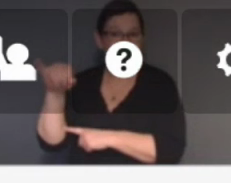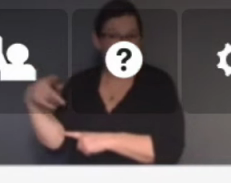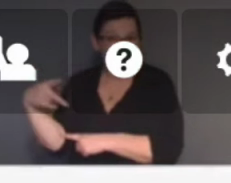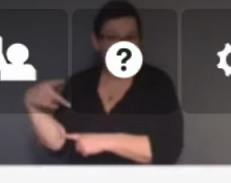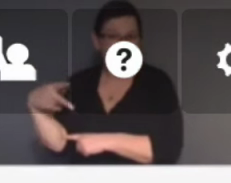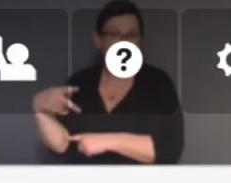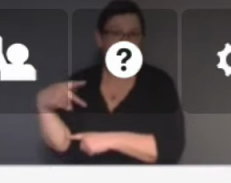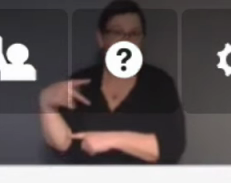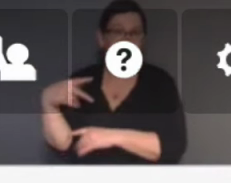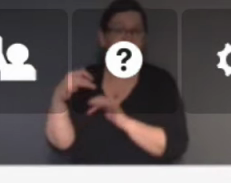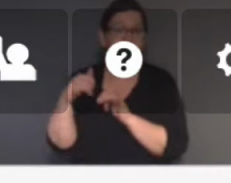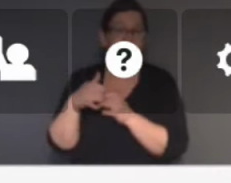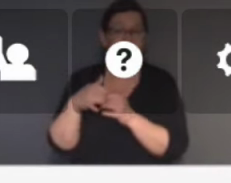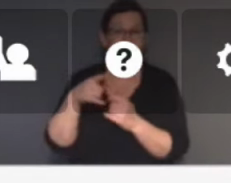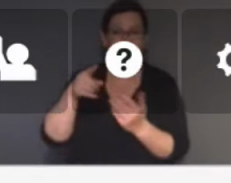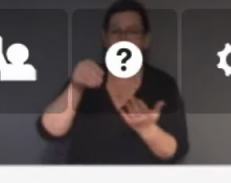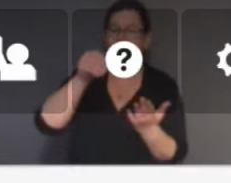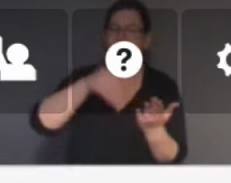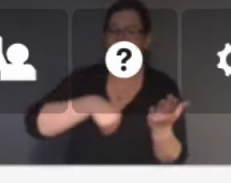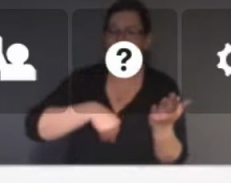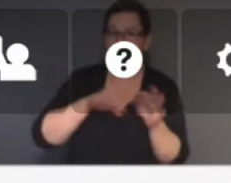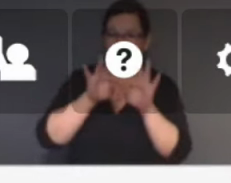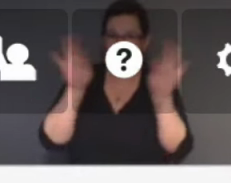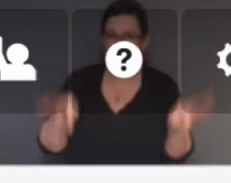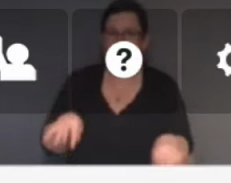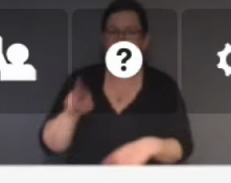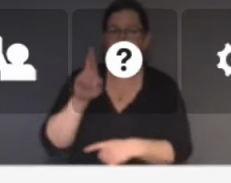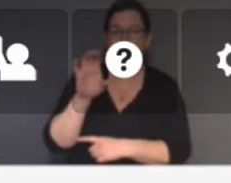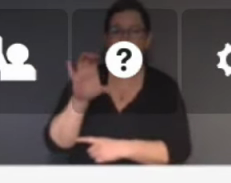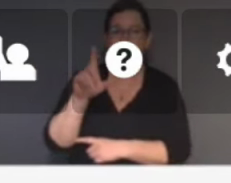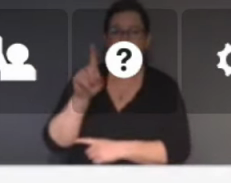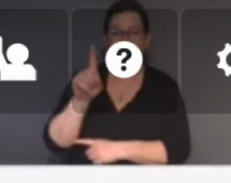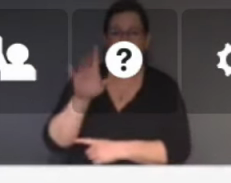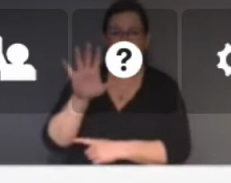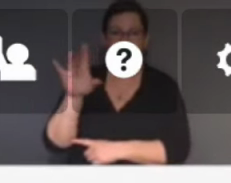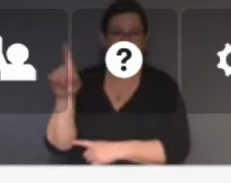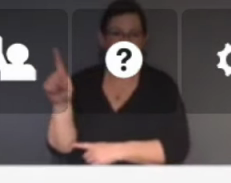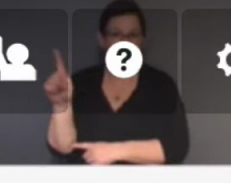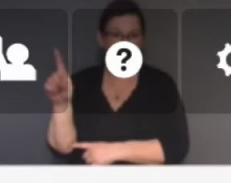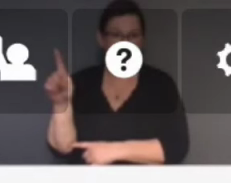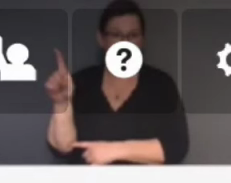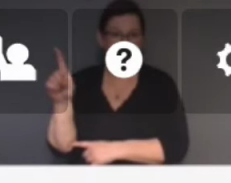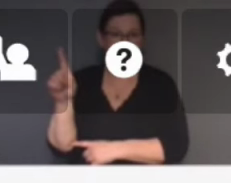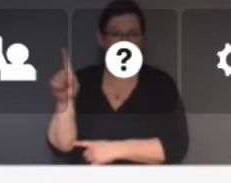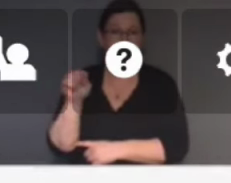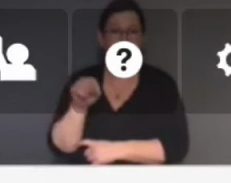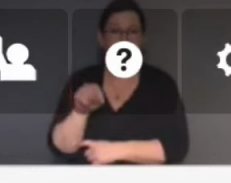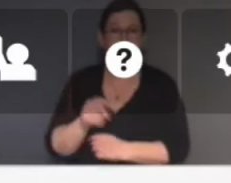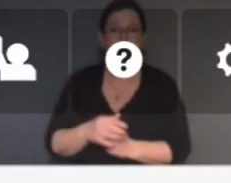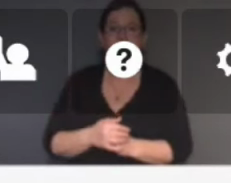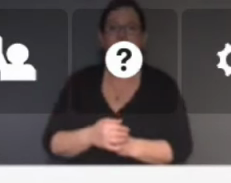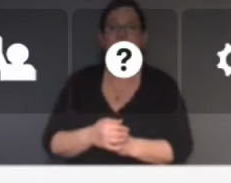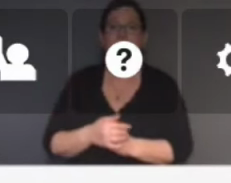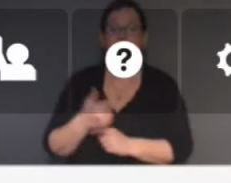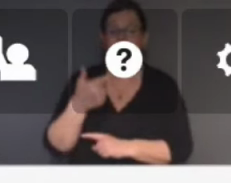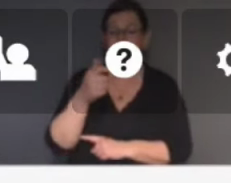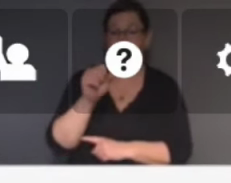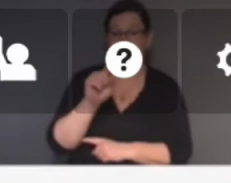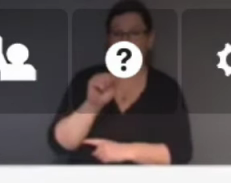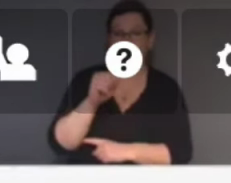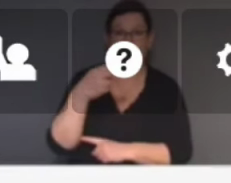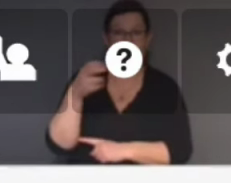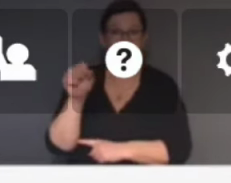GST HST credit and Climate Action Incentive payment application for individuals who become residents